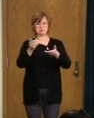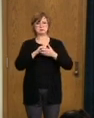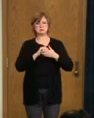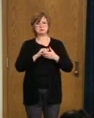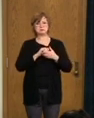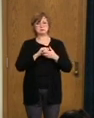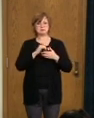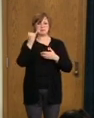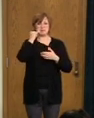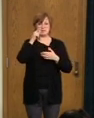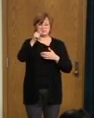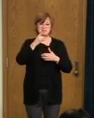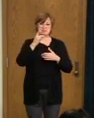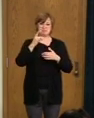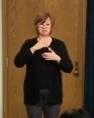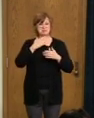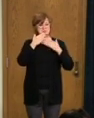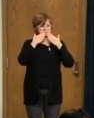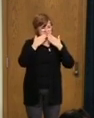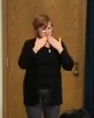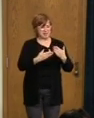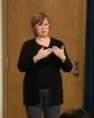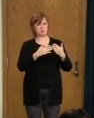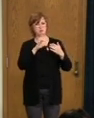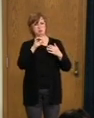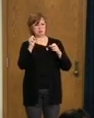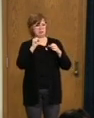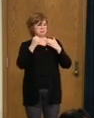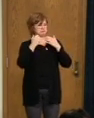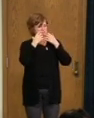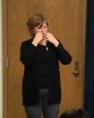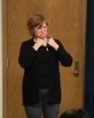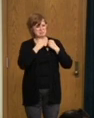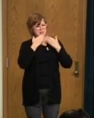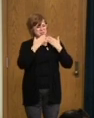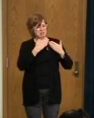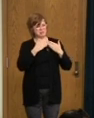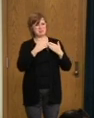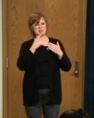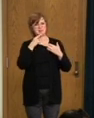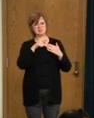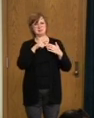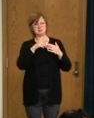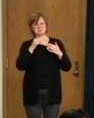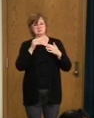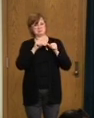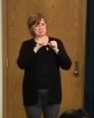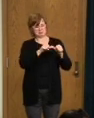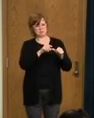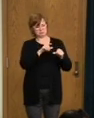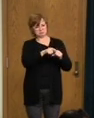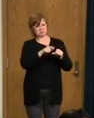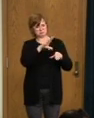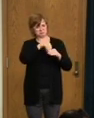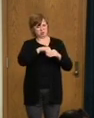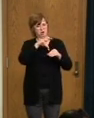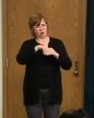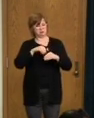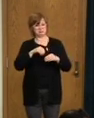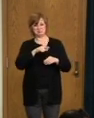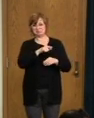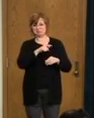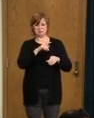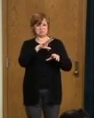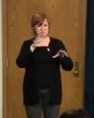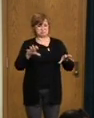efforts that Dr. Shahab has made, that you continue, and he continues to make for you and your family and